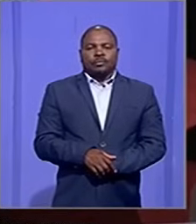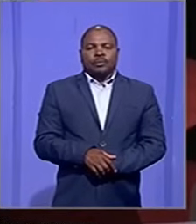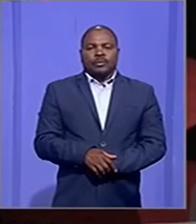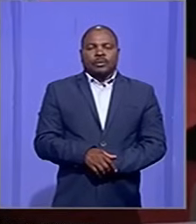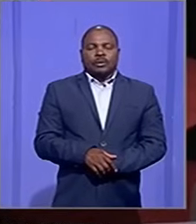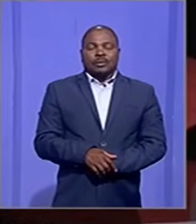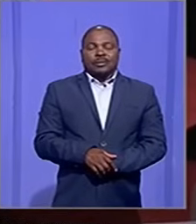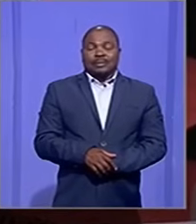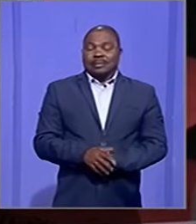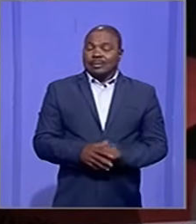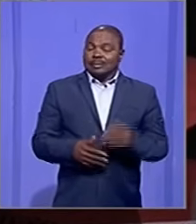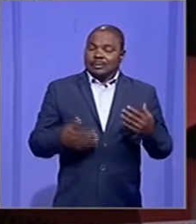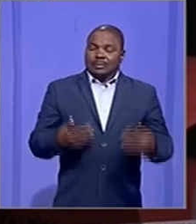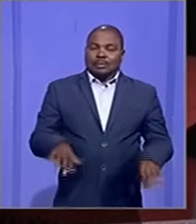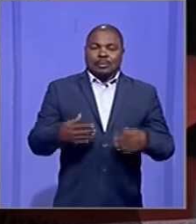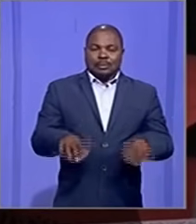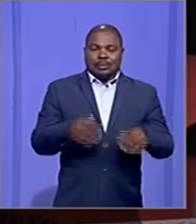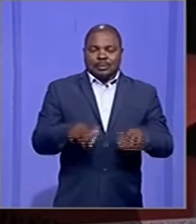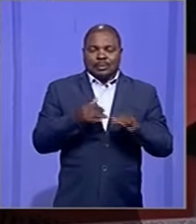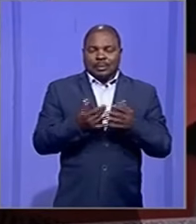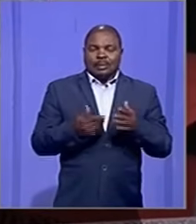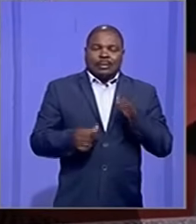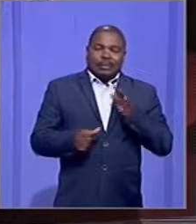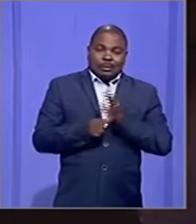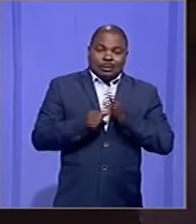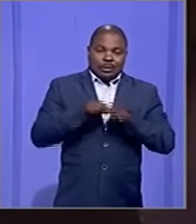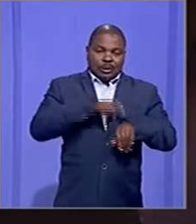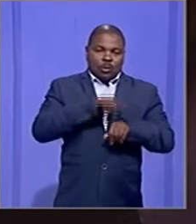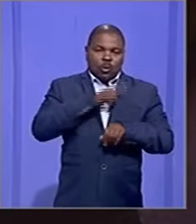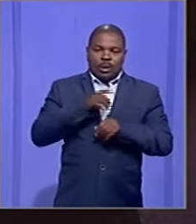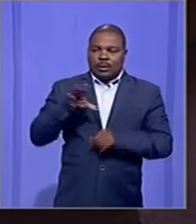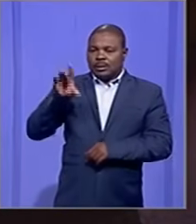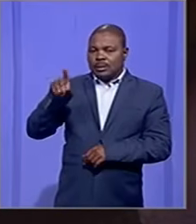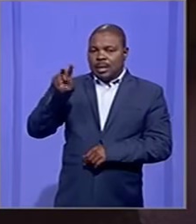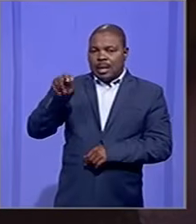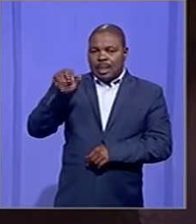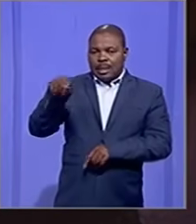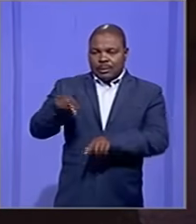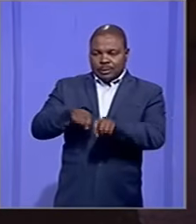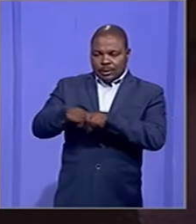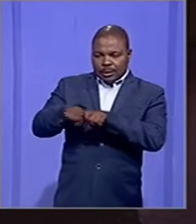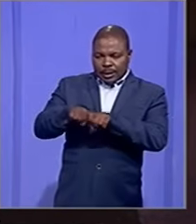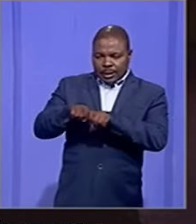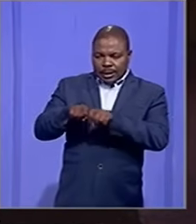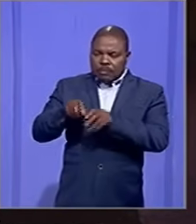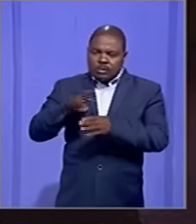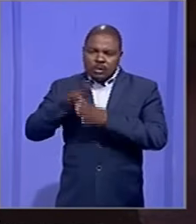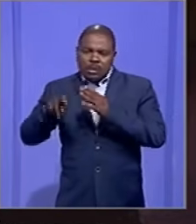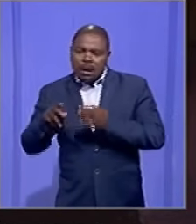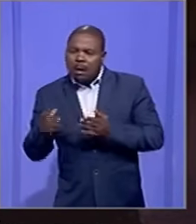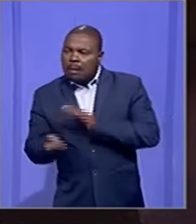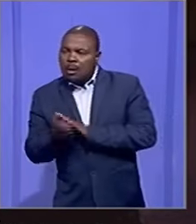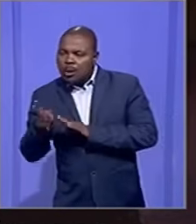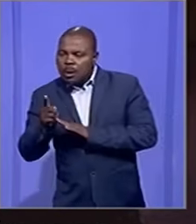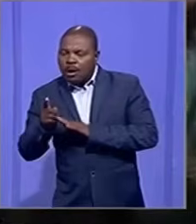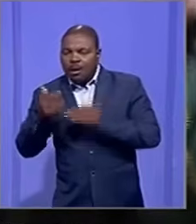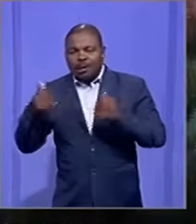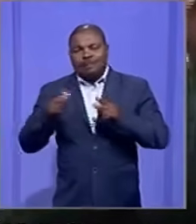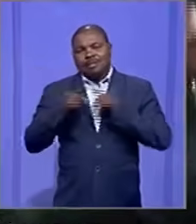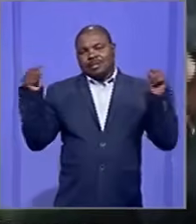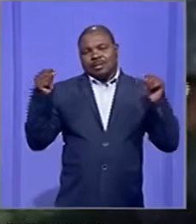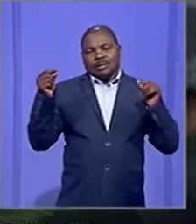Nako e mahlonoko ya ho emela sephetho sa DNA e fihlile pheletsong. Lelapa la Ngwana